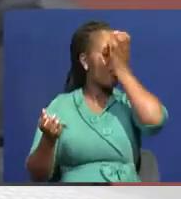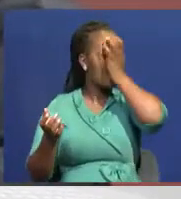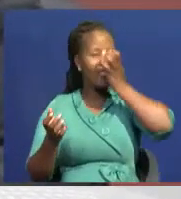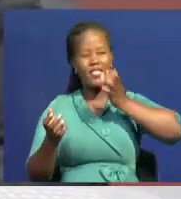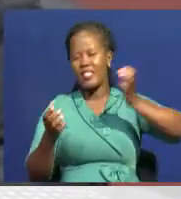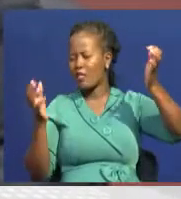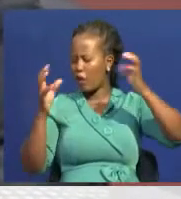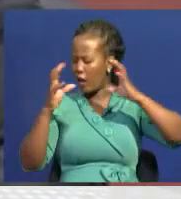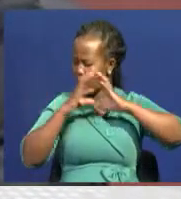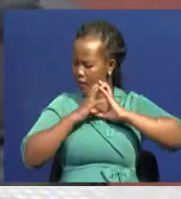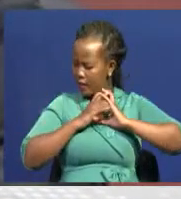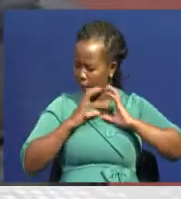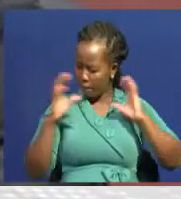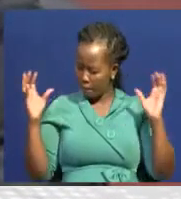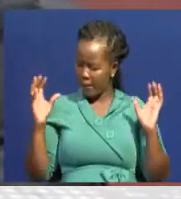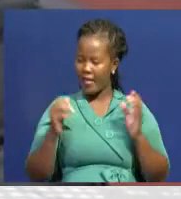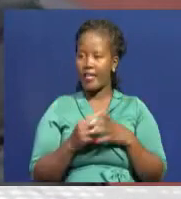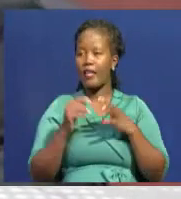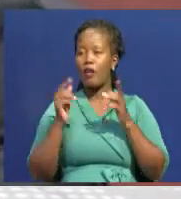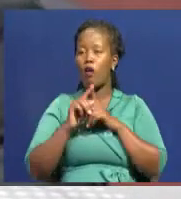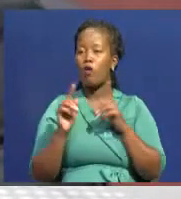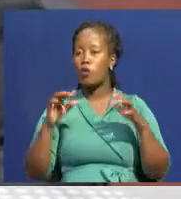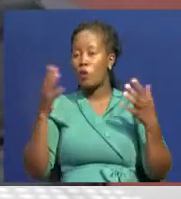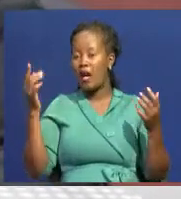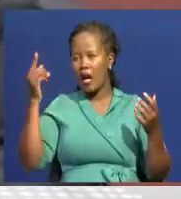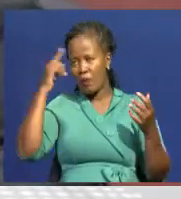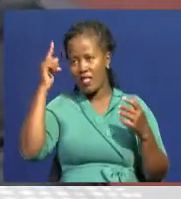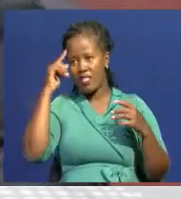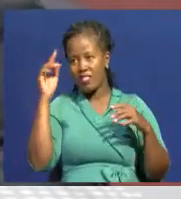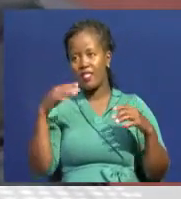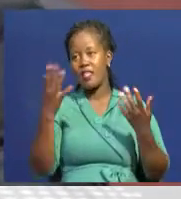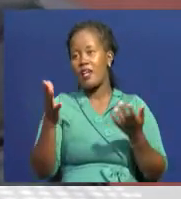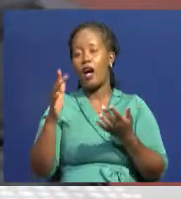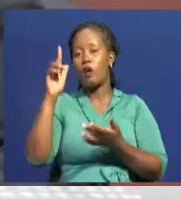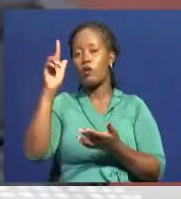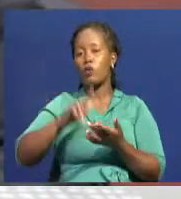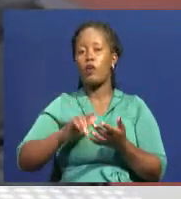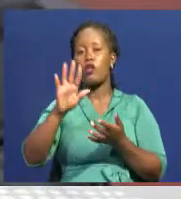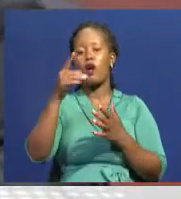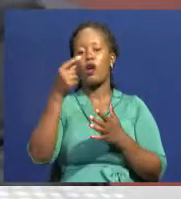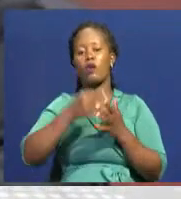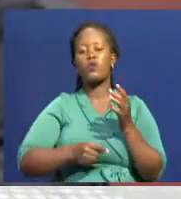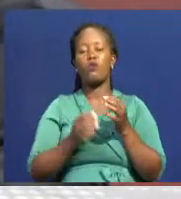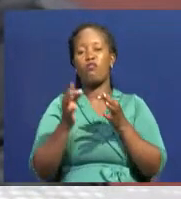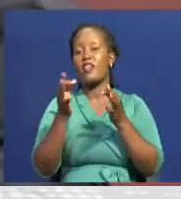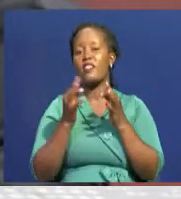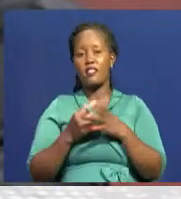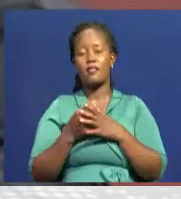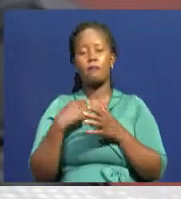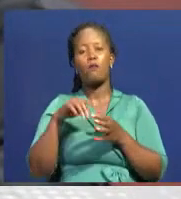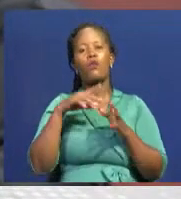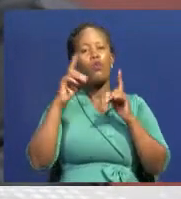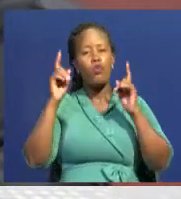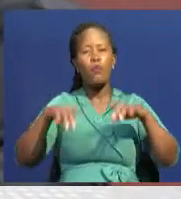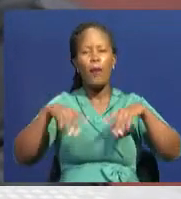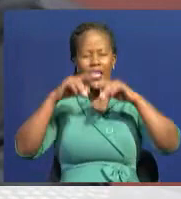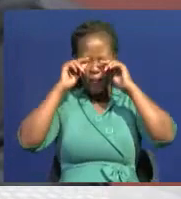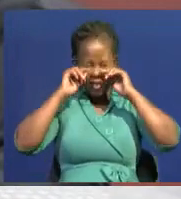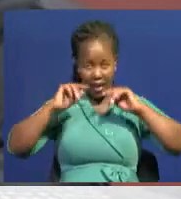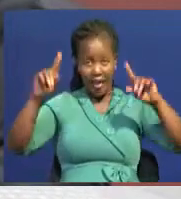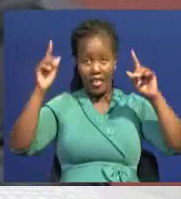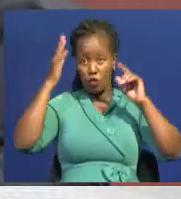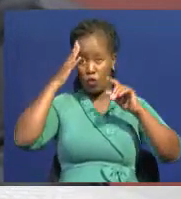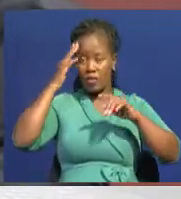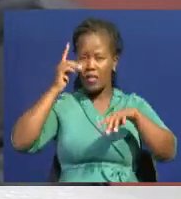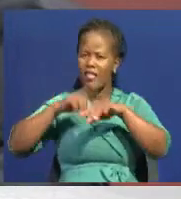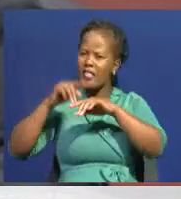same way we are very ignorant about how to lower your cost of financing. We need to be on a lookout. You need to know when you go to a